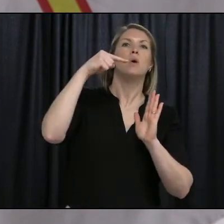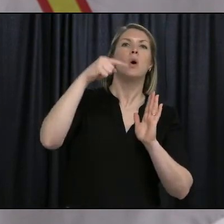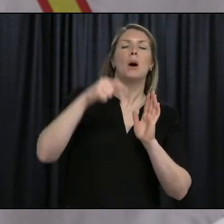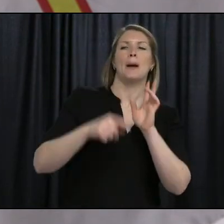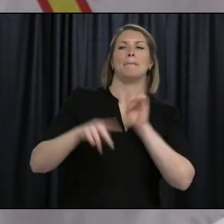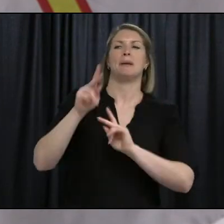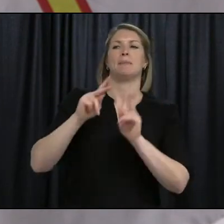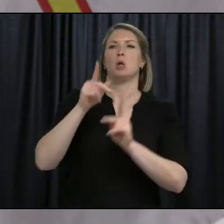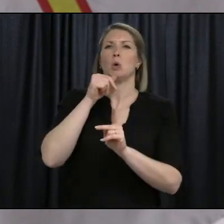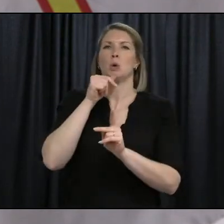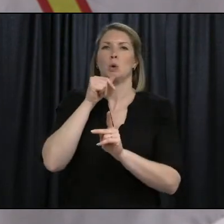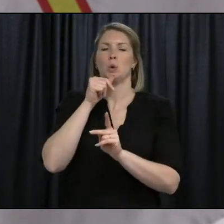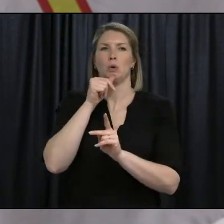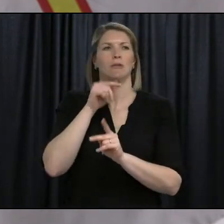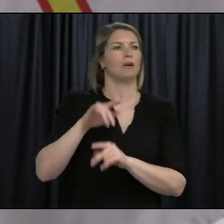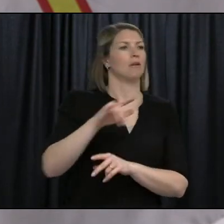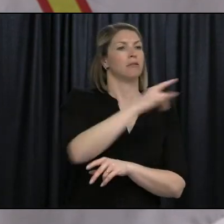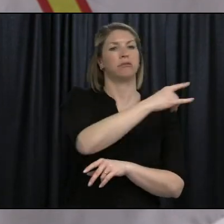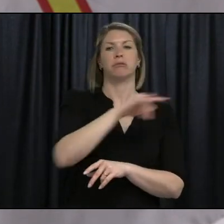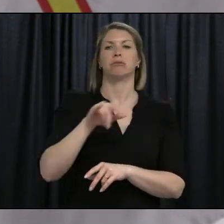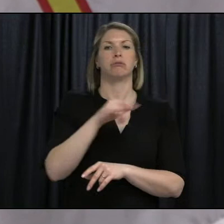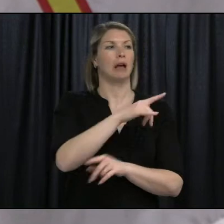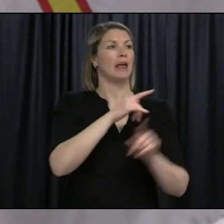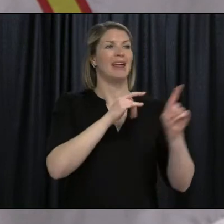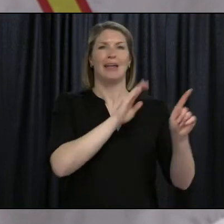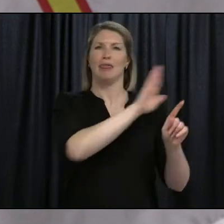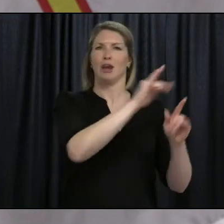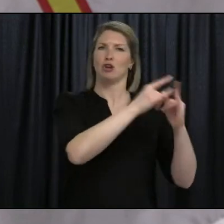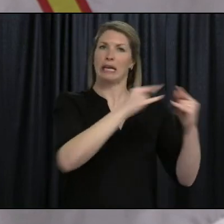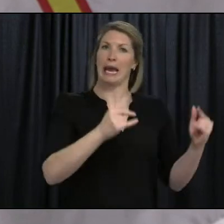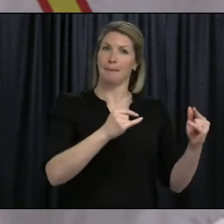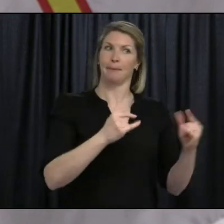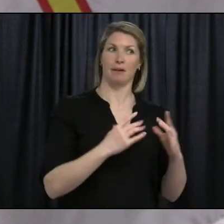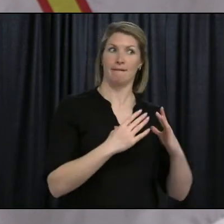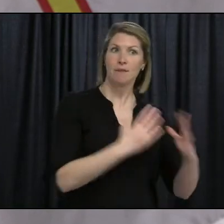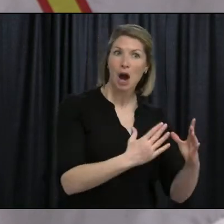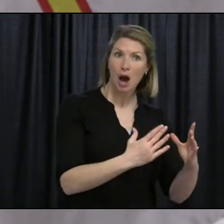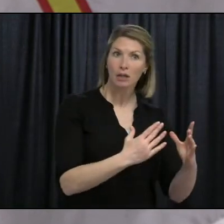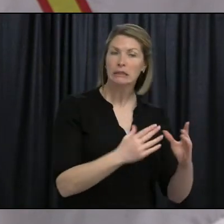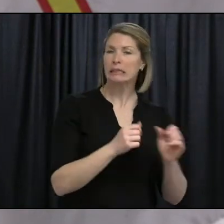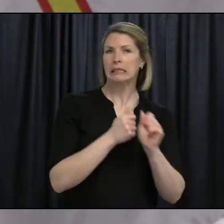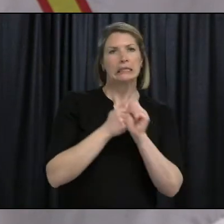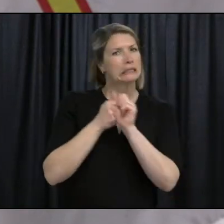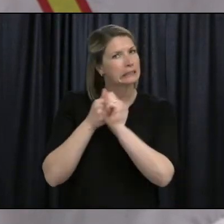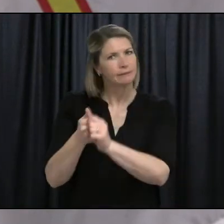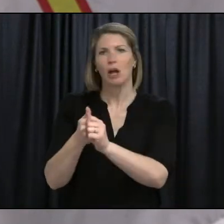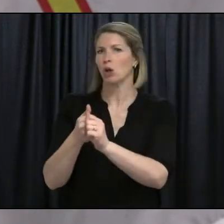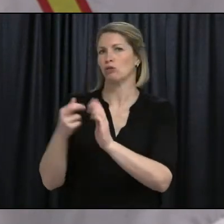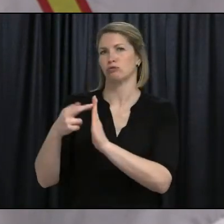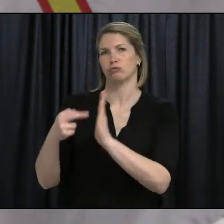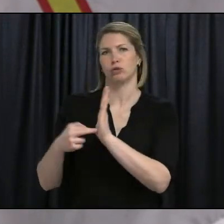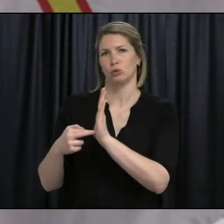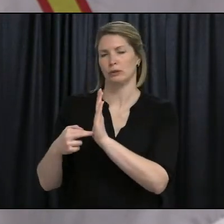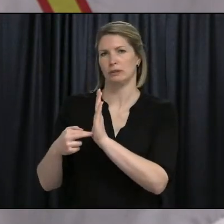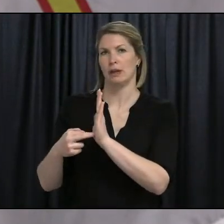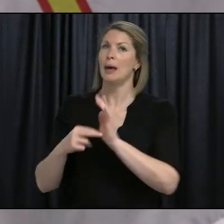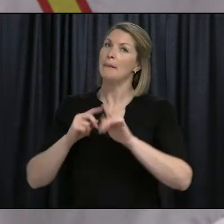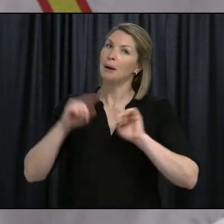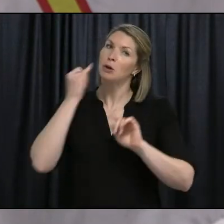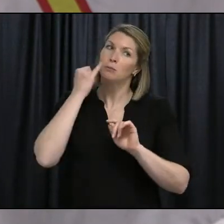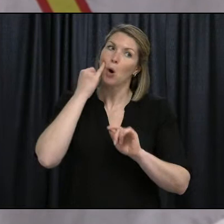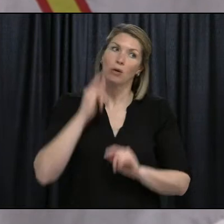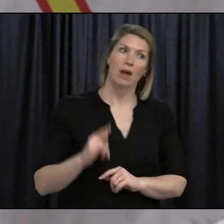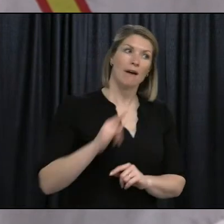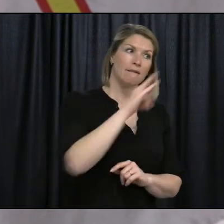own protocol that they have to follow. And essential workers, the outbreak area doesn't really apply to